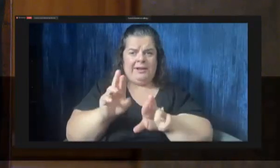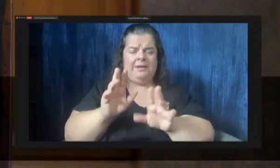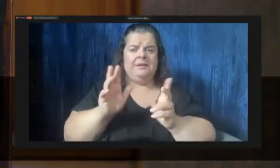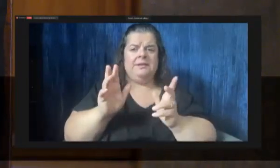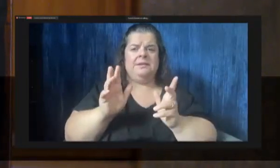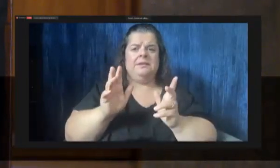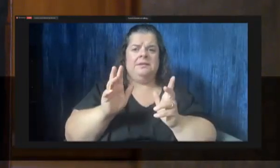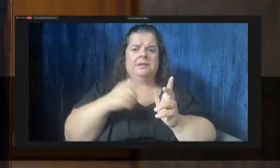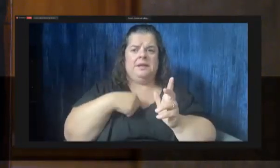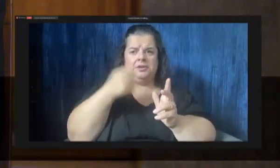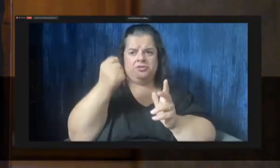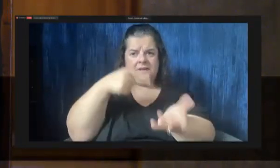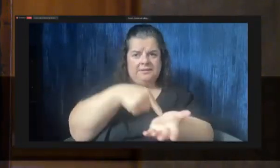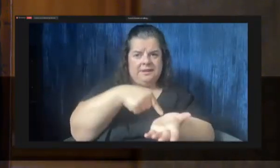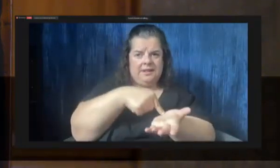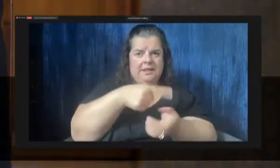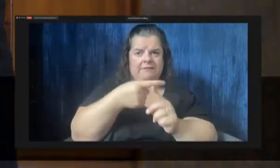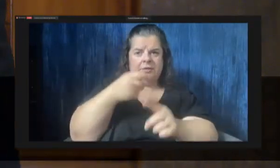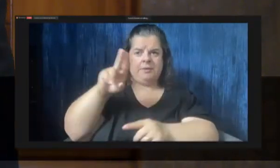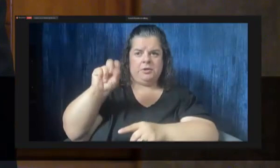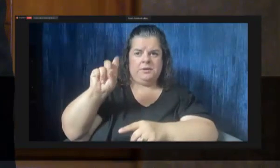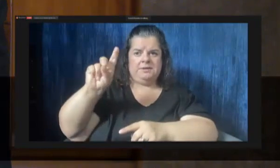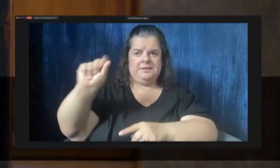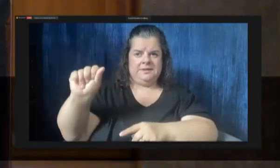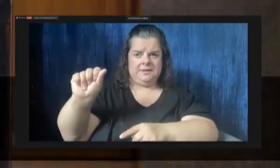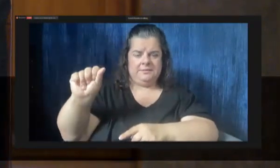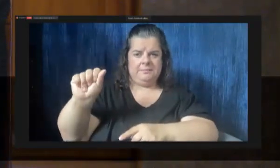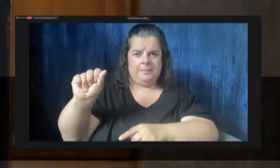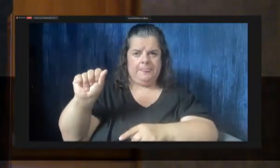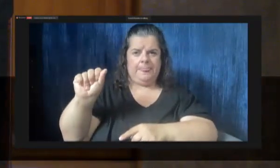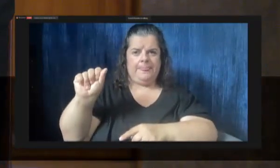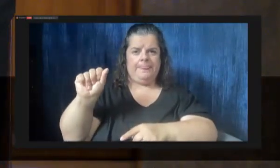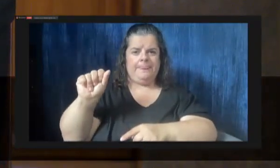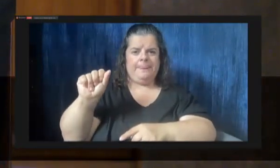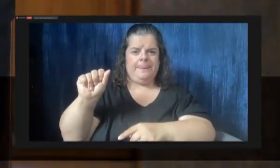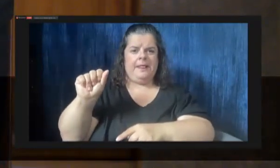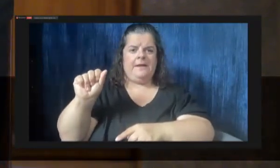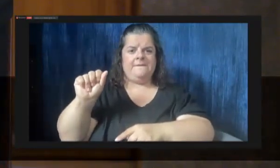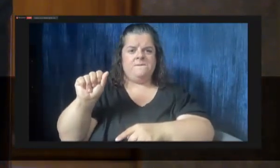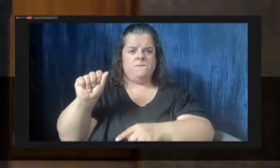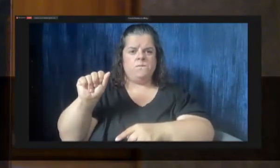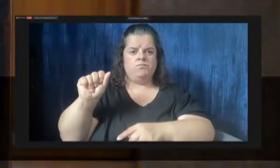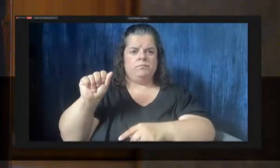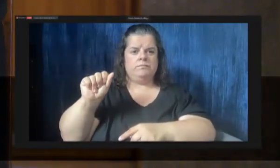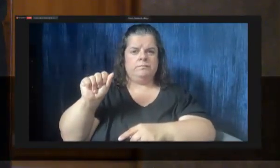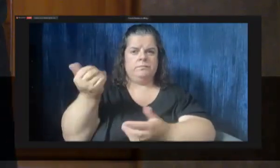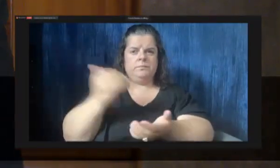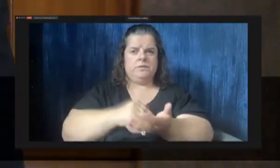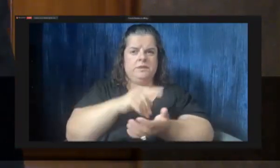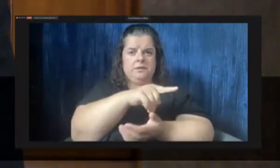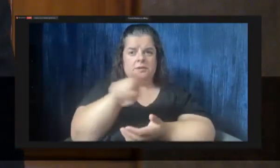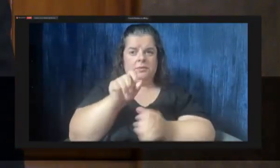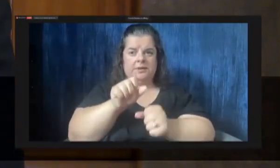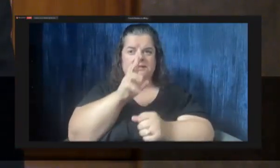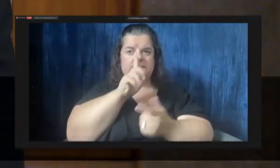the deadline given by the USDA. And again, you all can speak to that when we